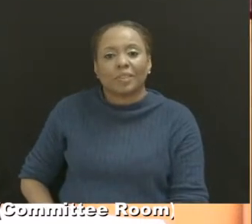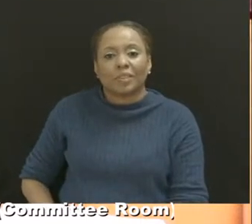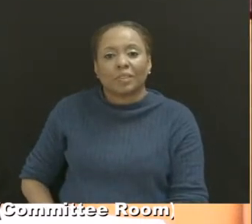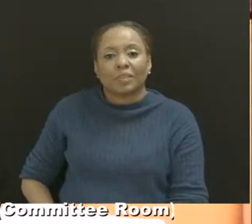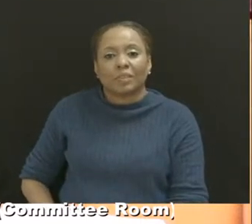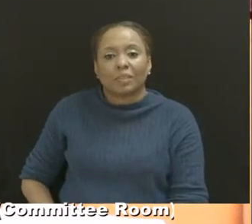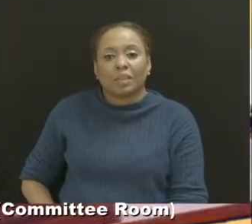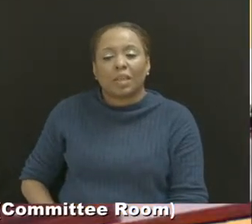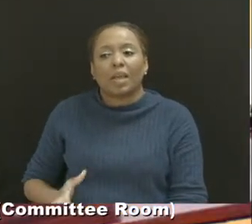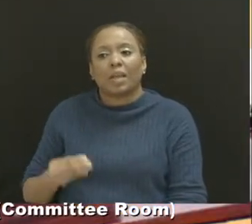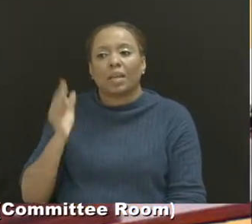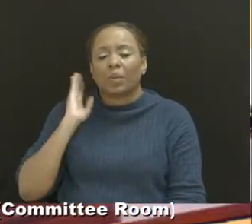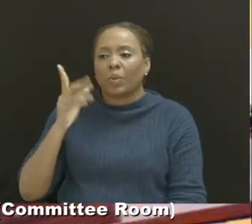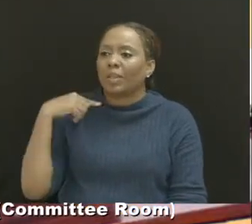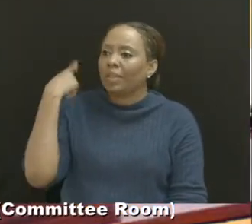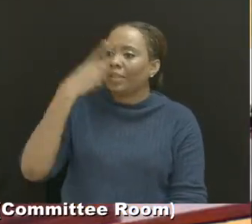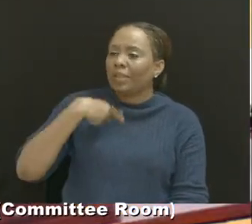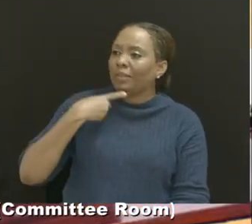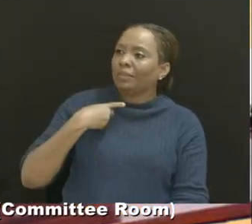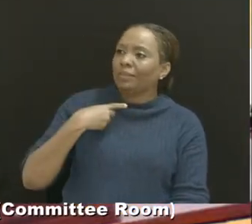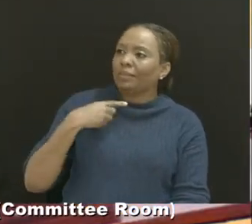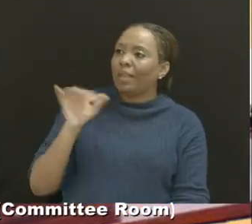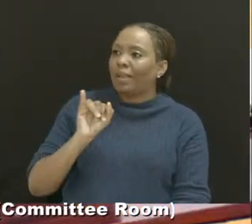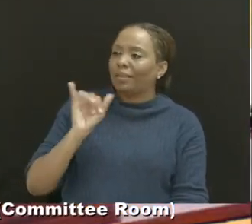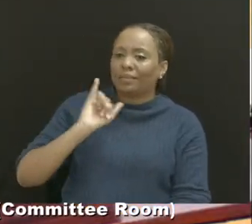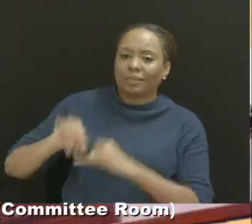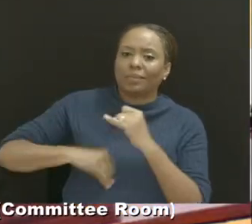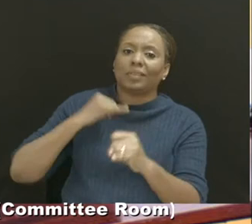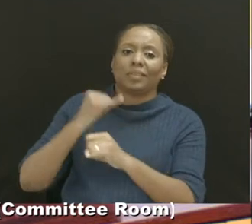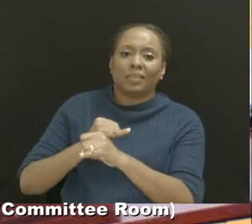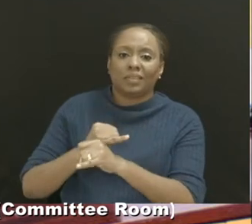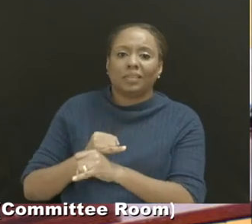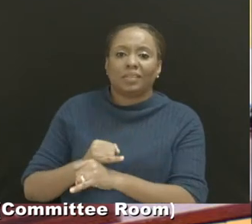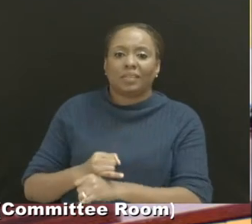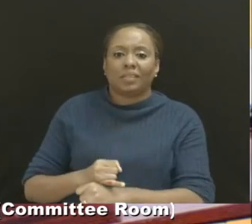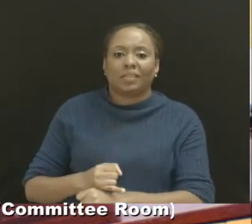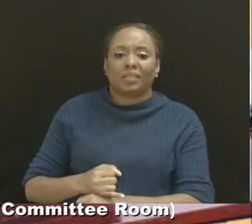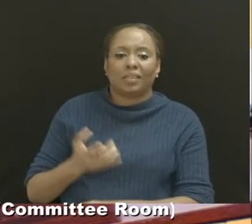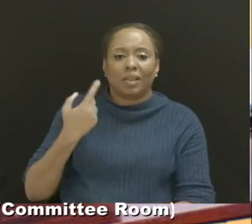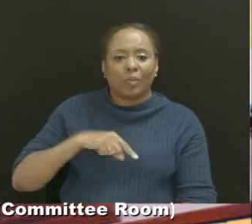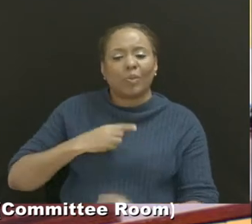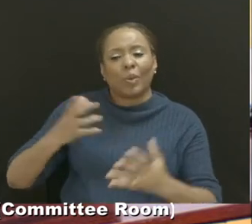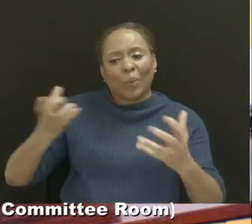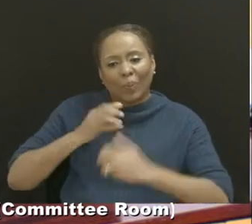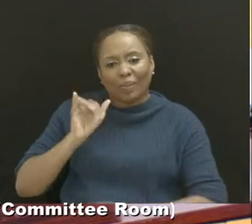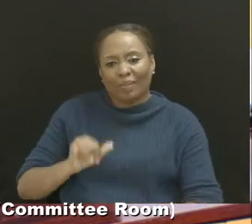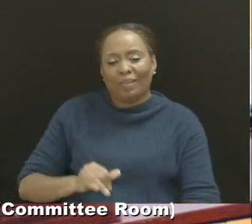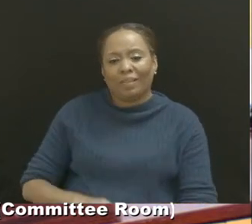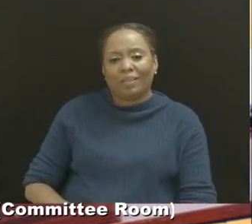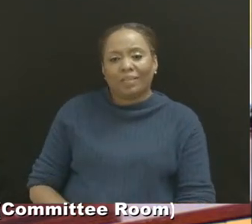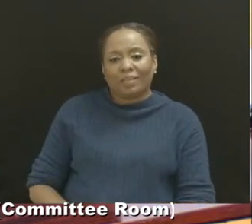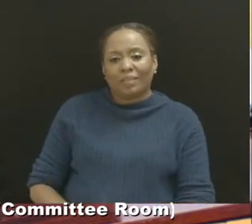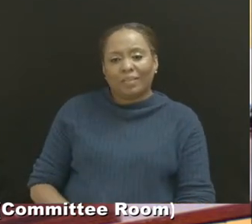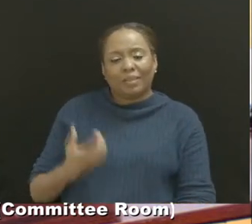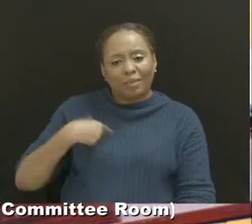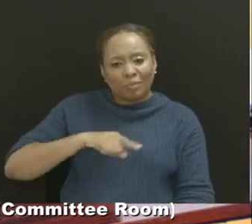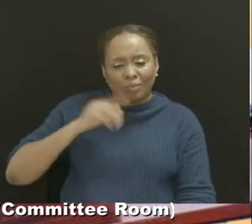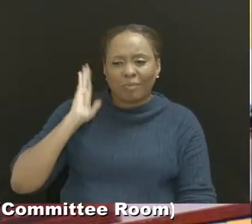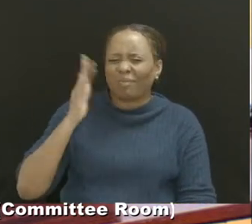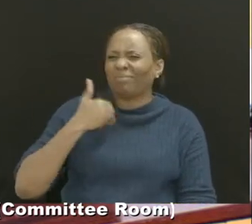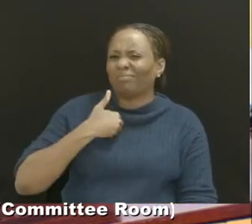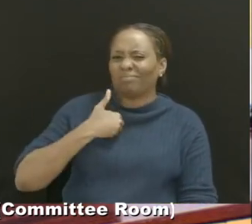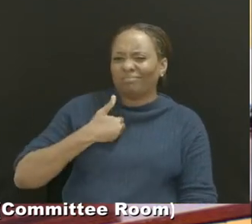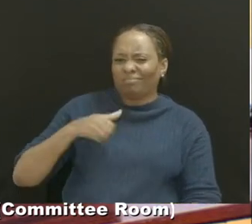that international appeal that this country so urgently desires. We are going to inform what we do with the